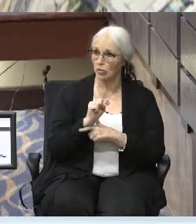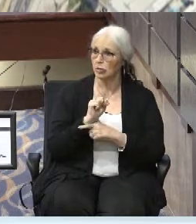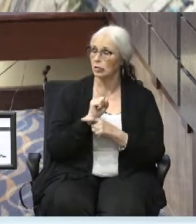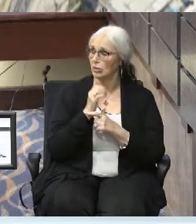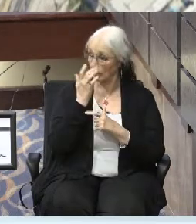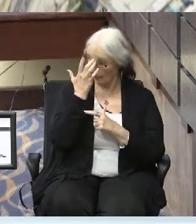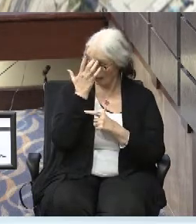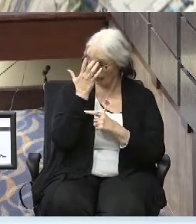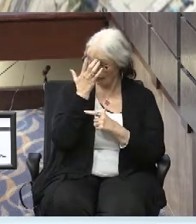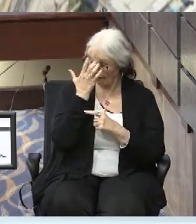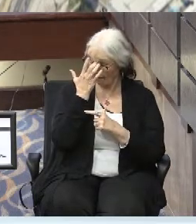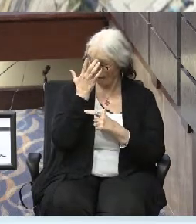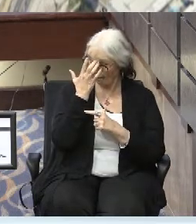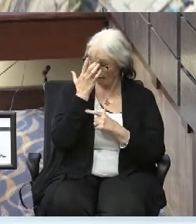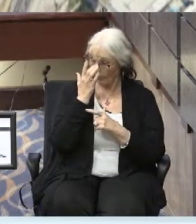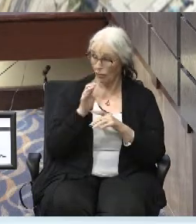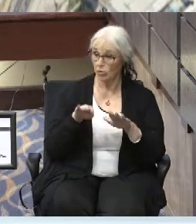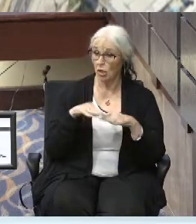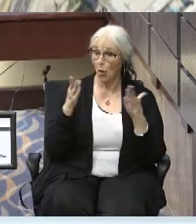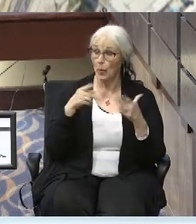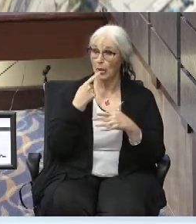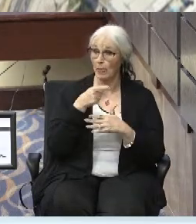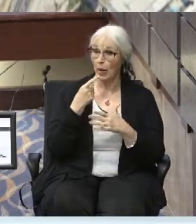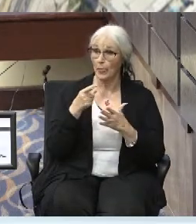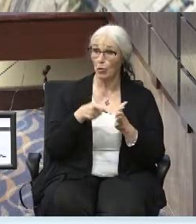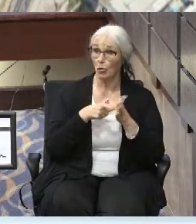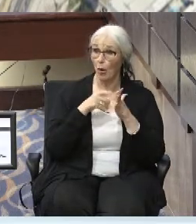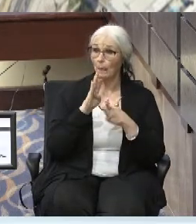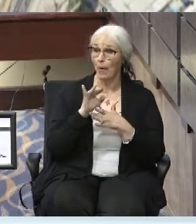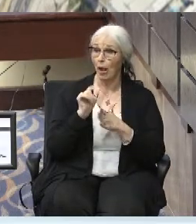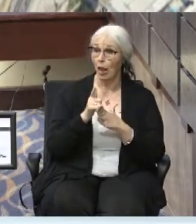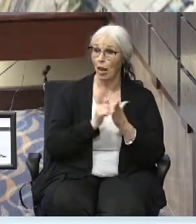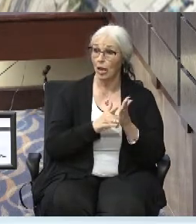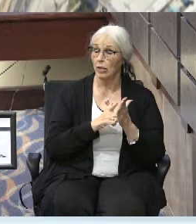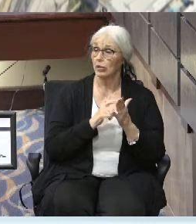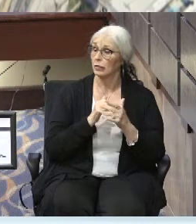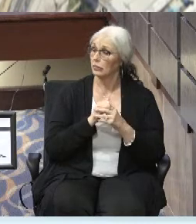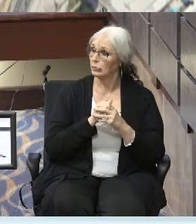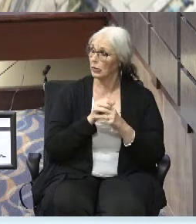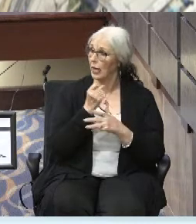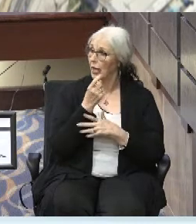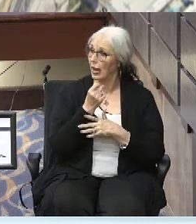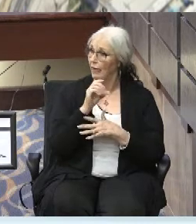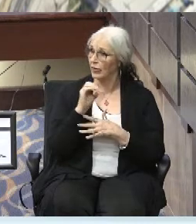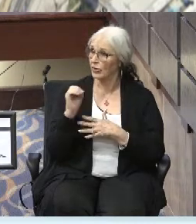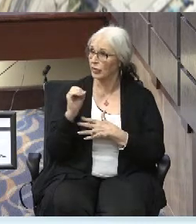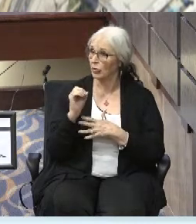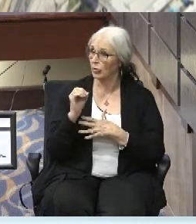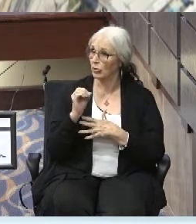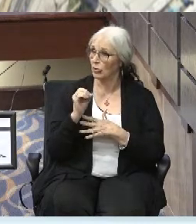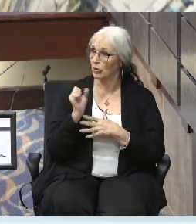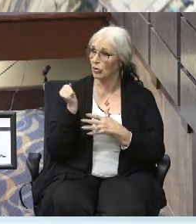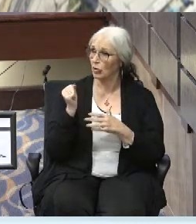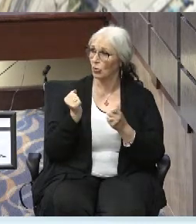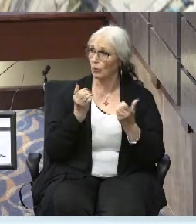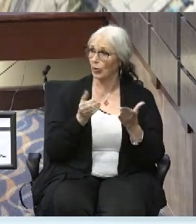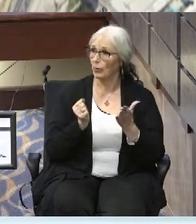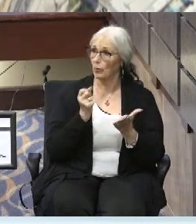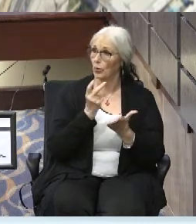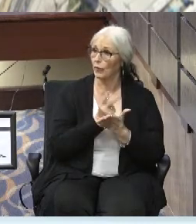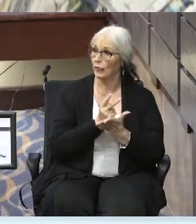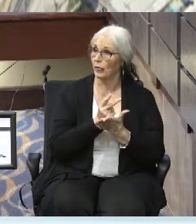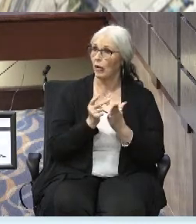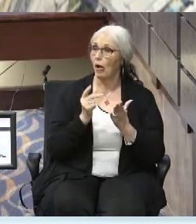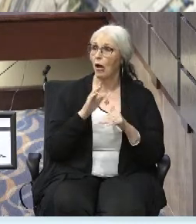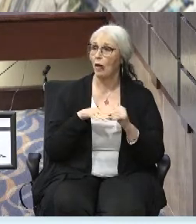which this ordinance is passed is open to the public as required by law. By a vote of 11-0, Plan Commission recommended approval of rezoning based on the following